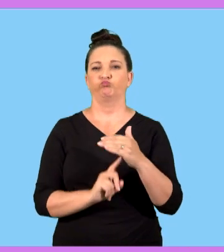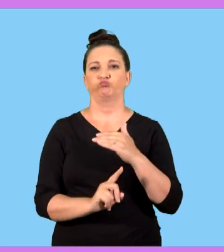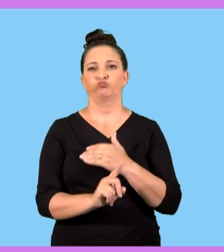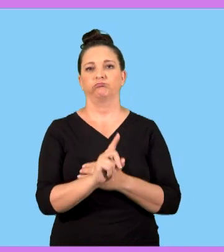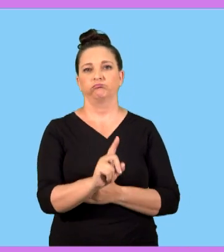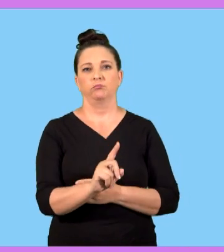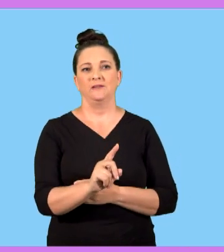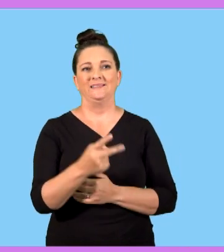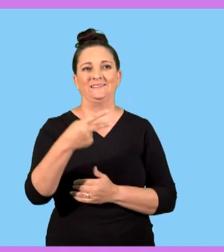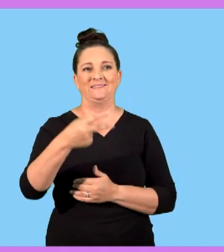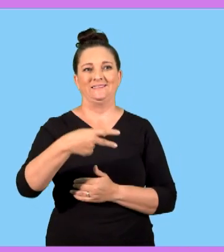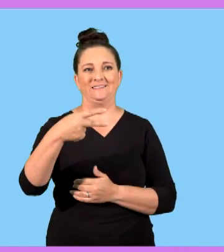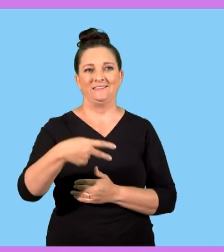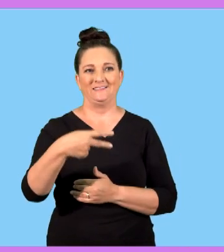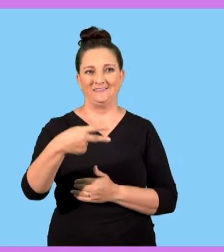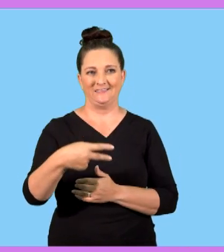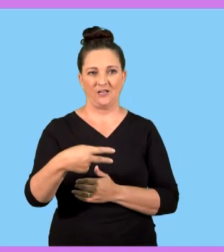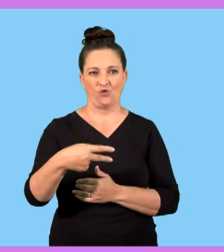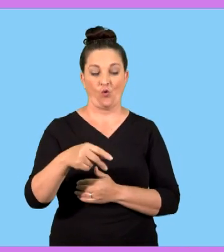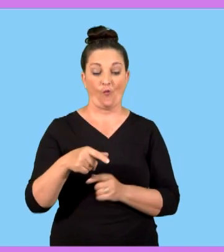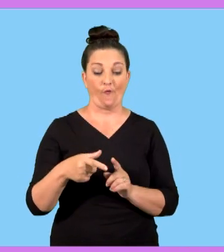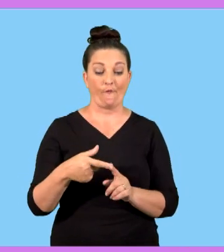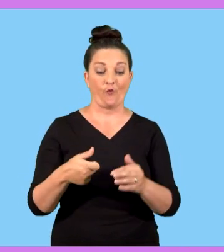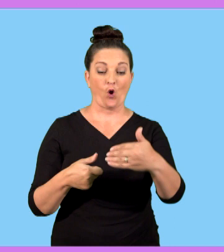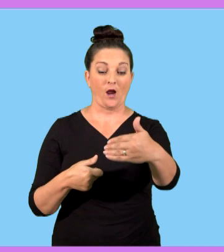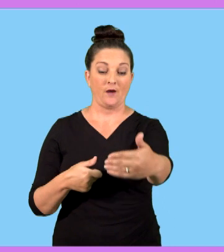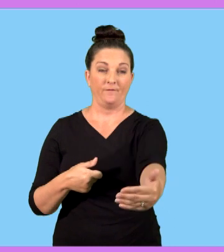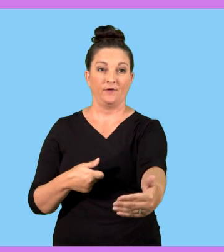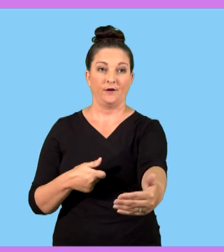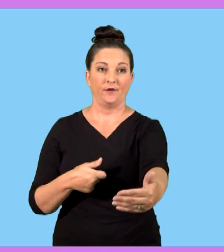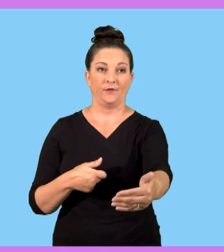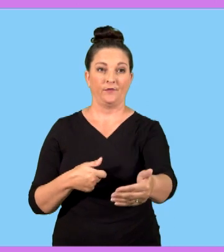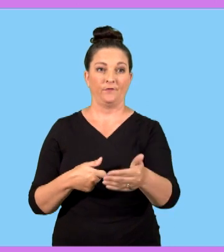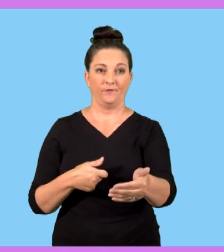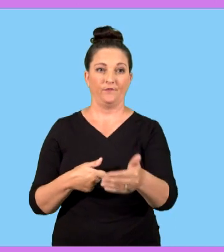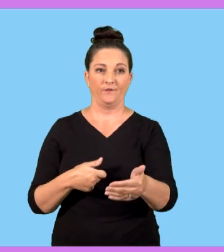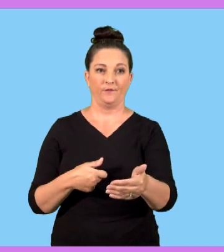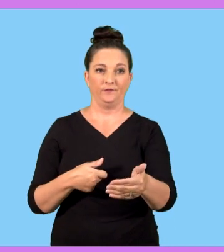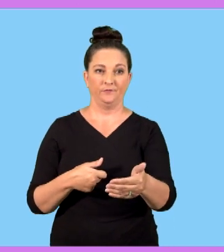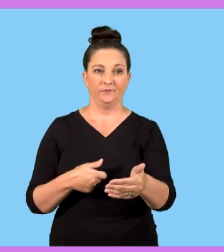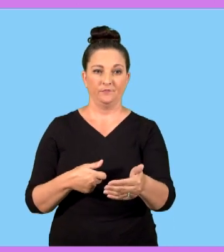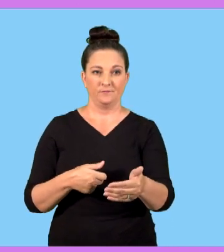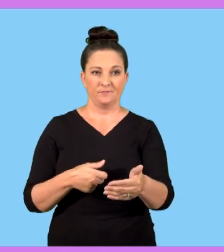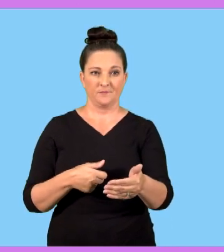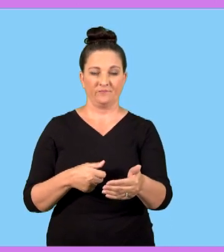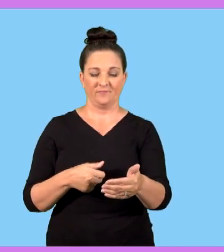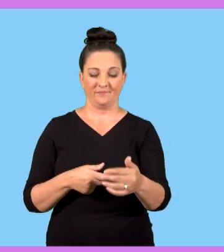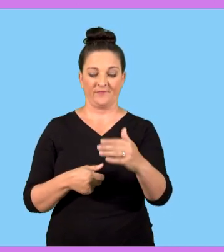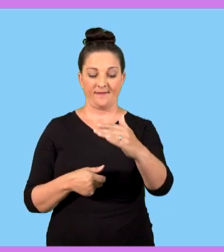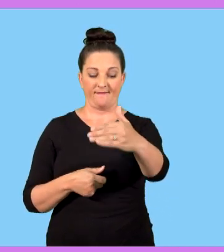right, enters the second row from the front. So meaning it will be this row here, because this is the first row,